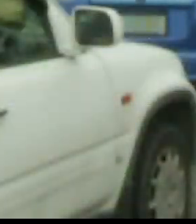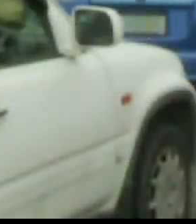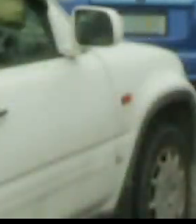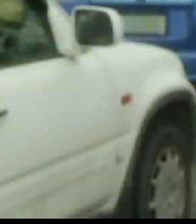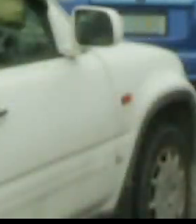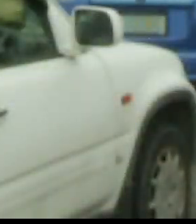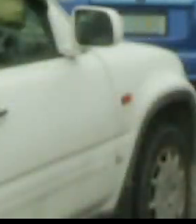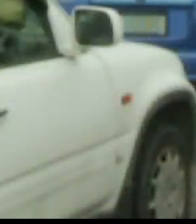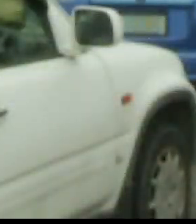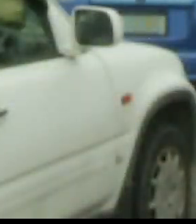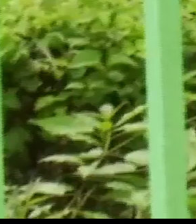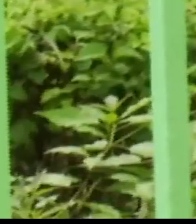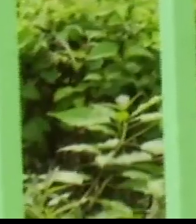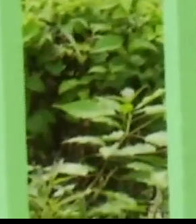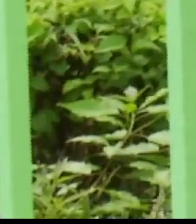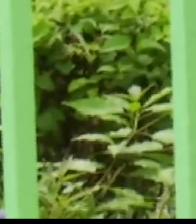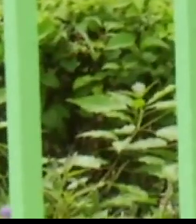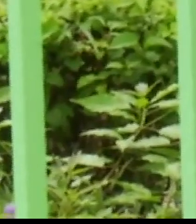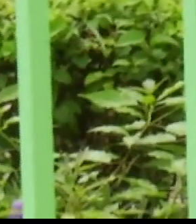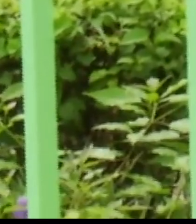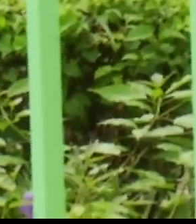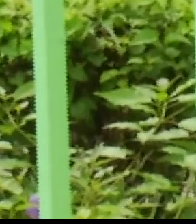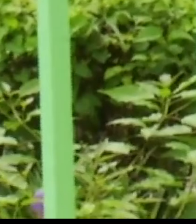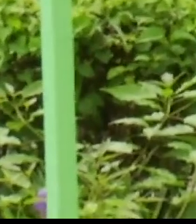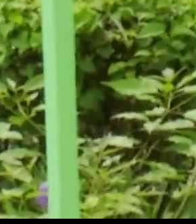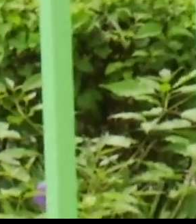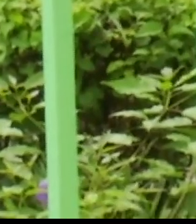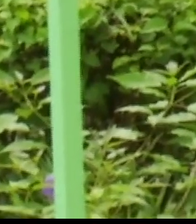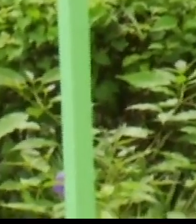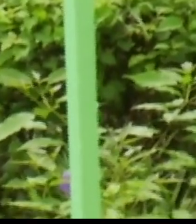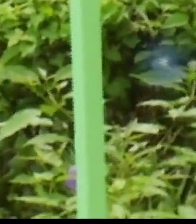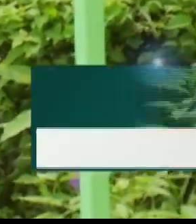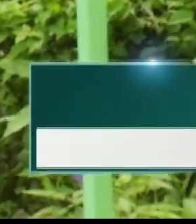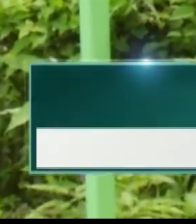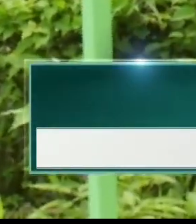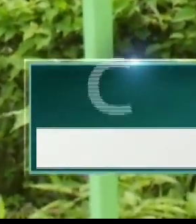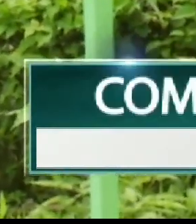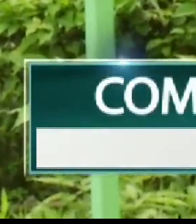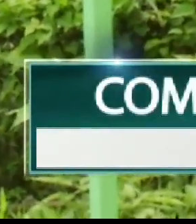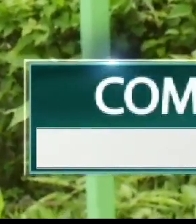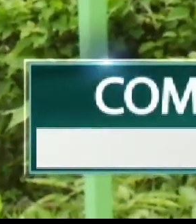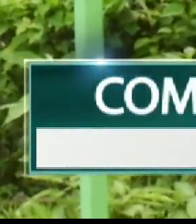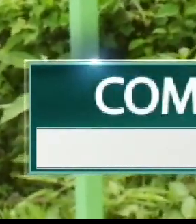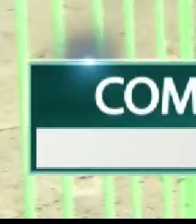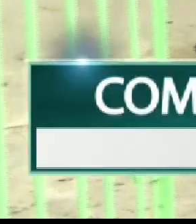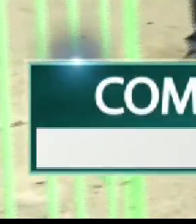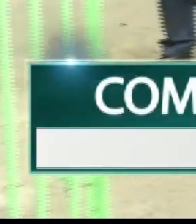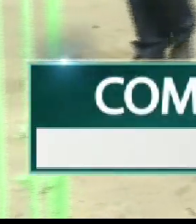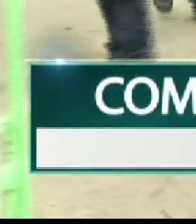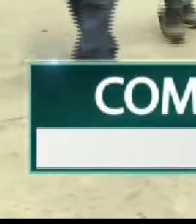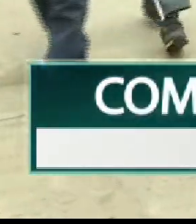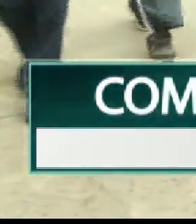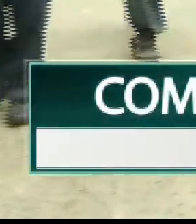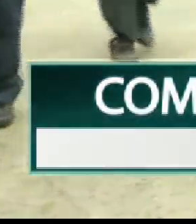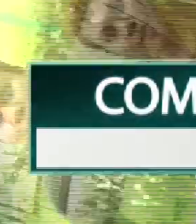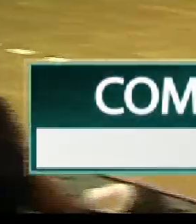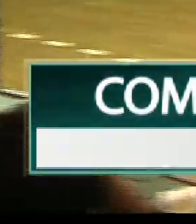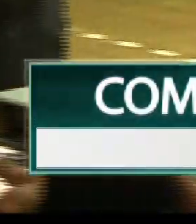Well, still ahead, mixed messages at Stephen Dillett, why the back-to-school delay was extended at the campus.